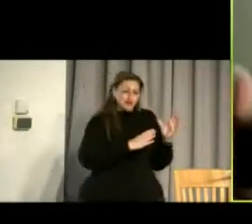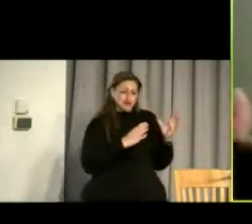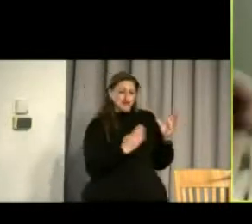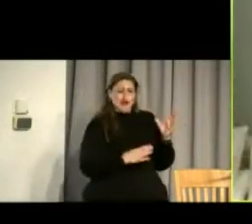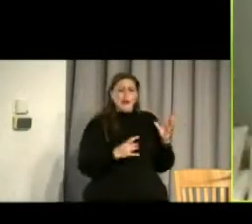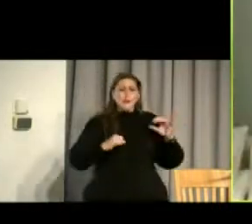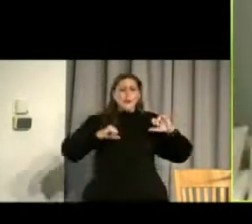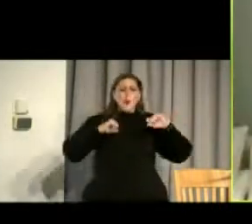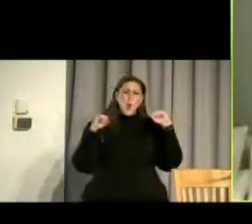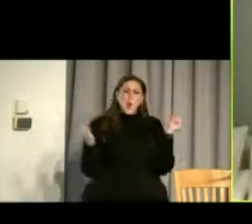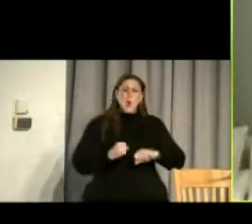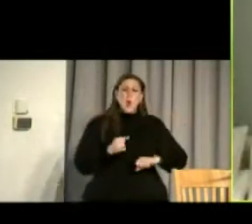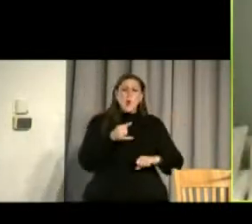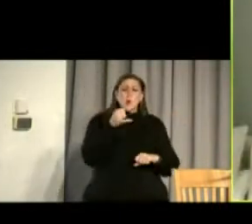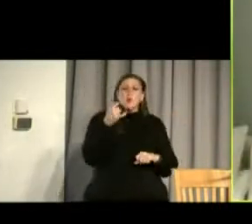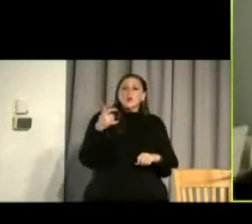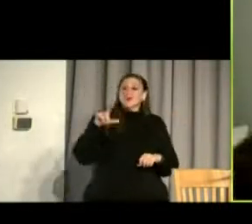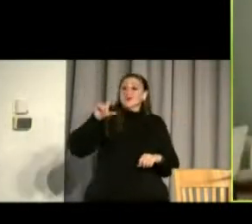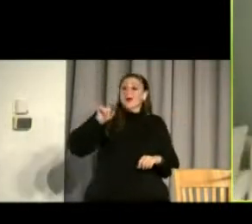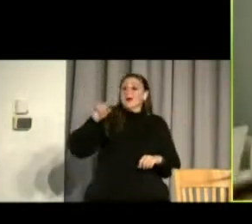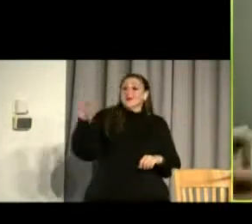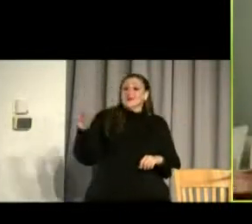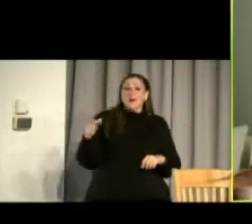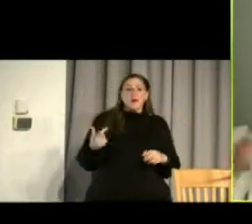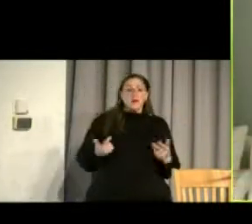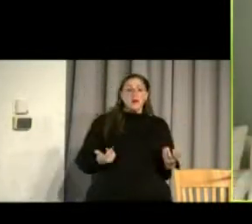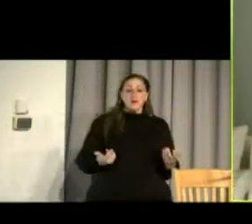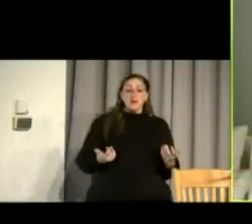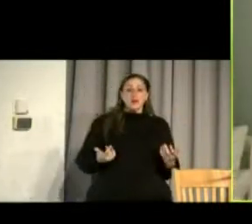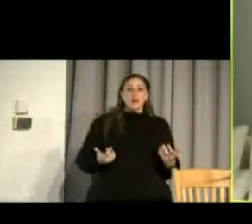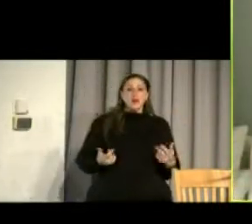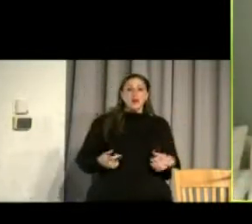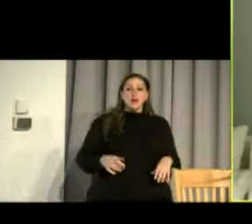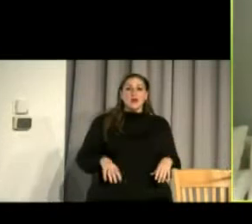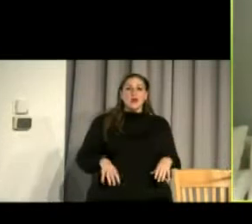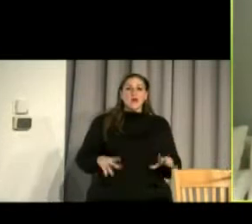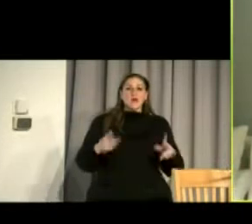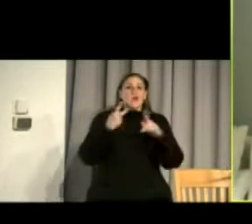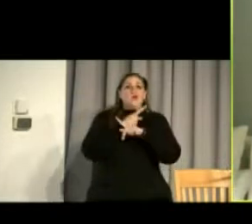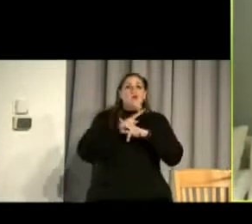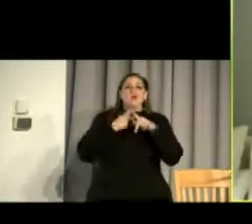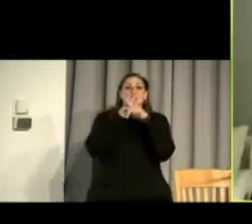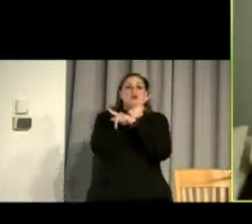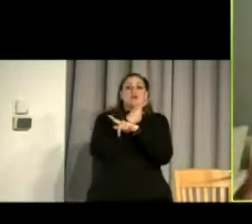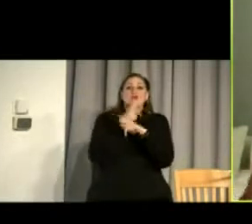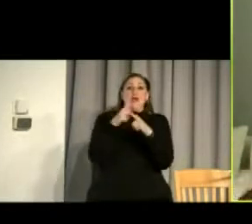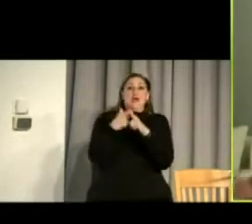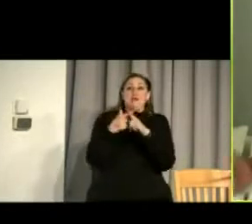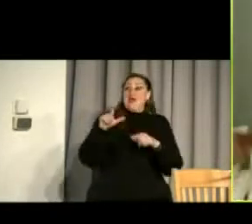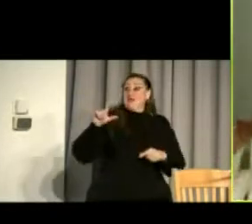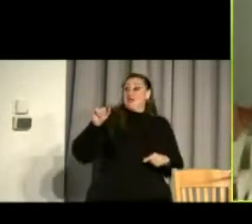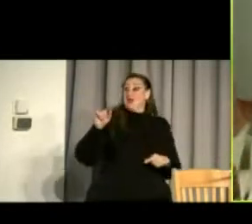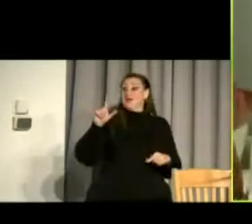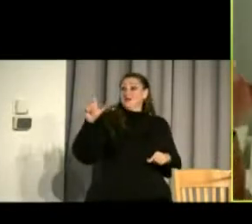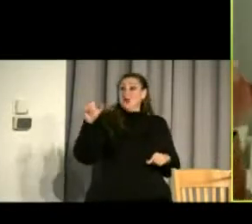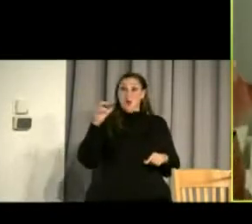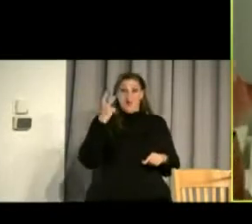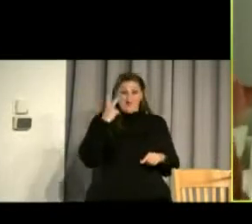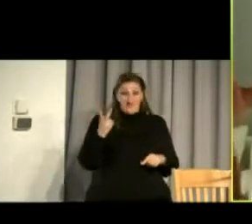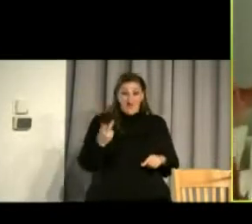In 2020, we saw conditions worsen. And then in 2021, we